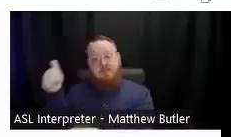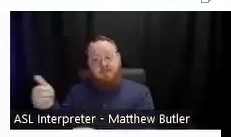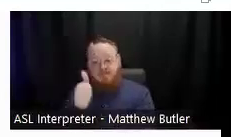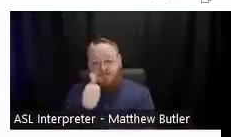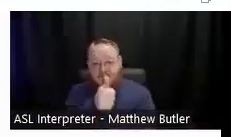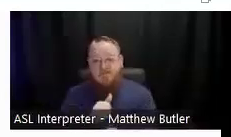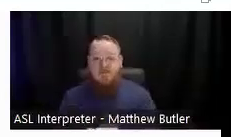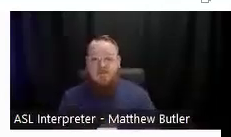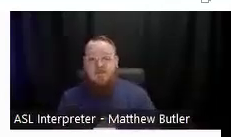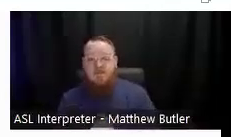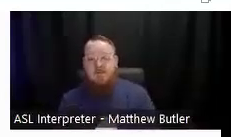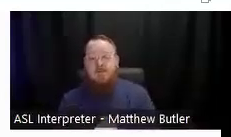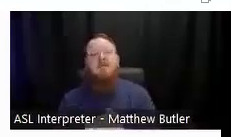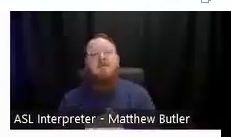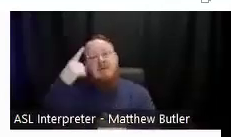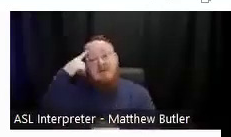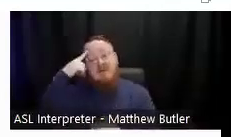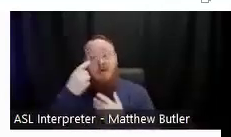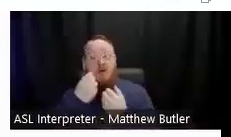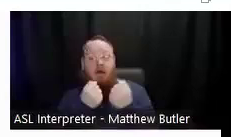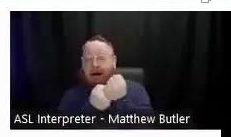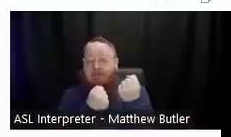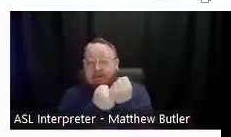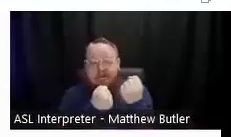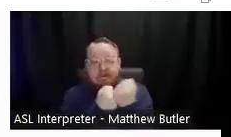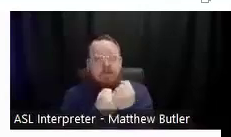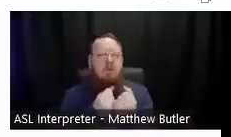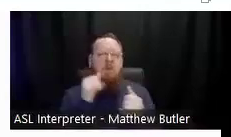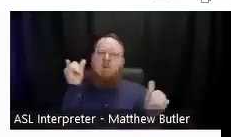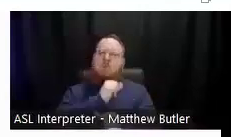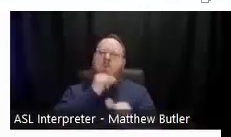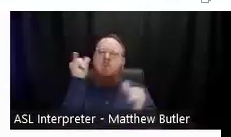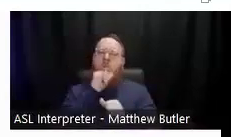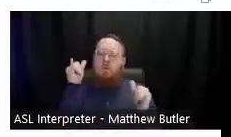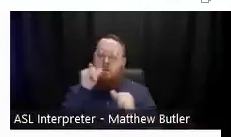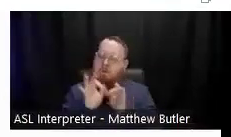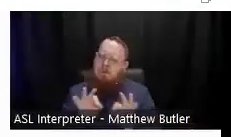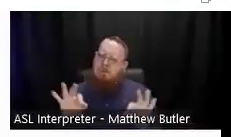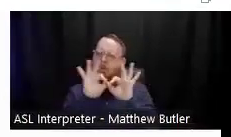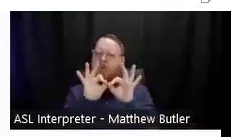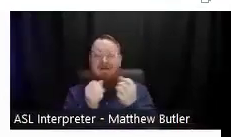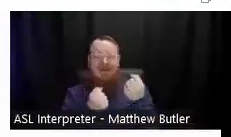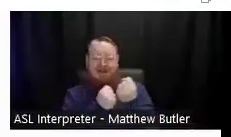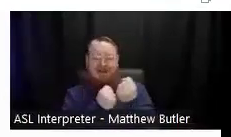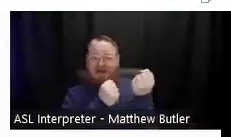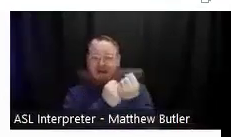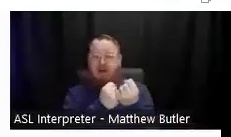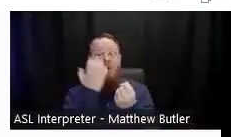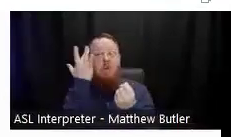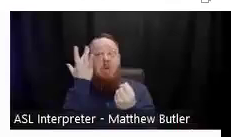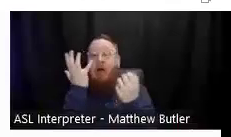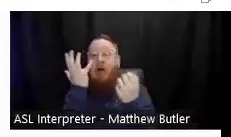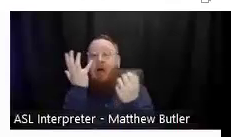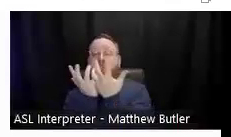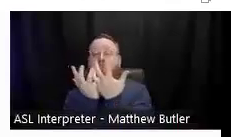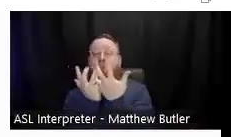just advocacy is so important to make everything work, right? So advocacy, whether that's